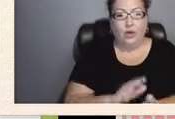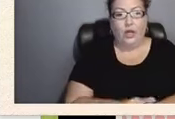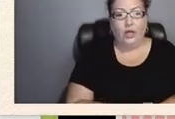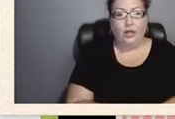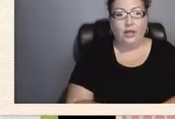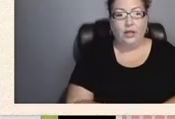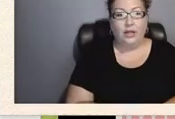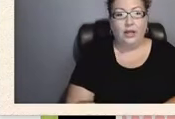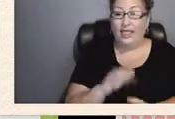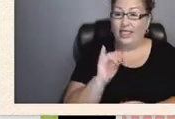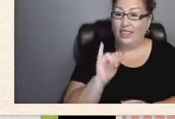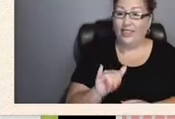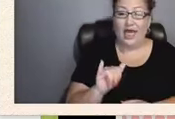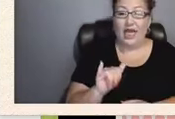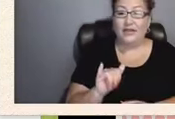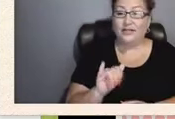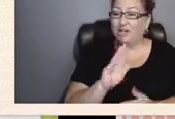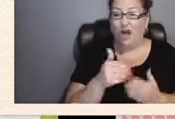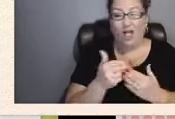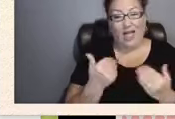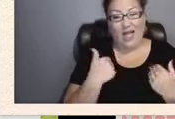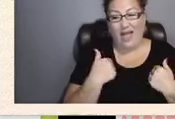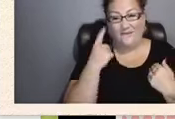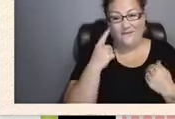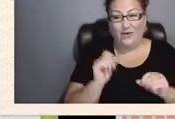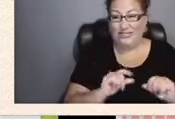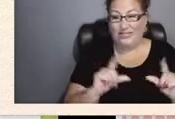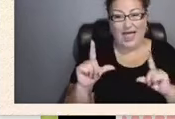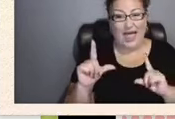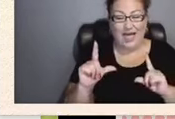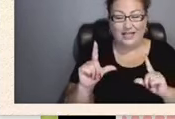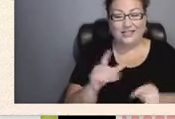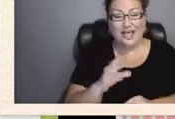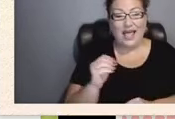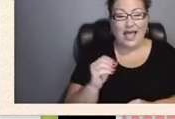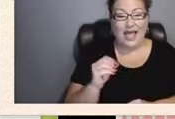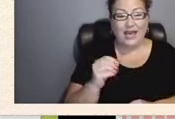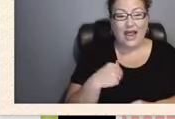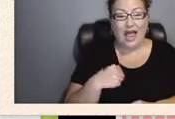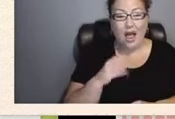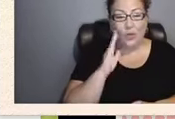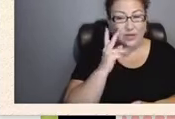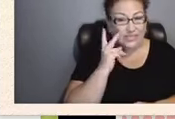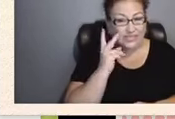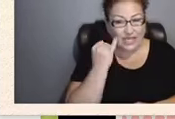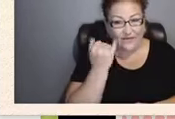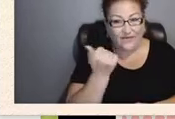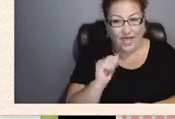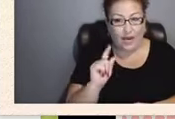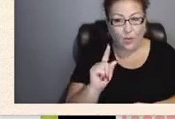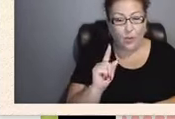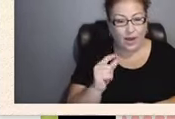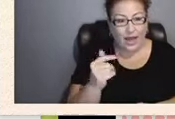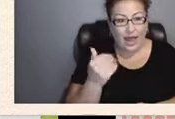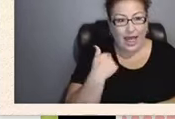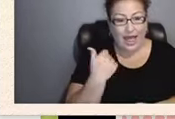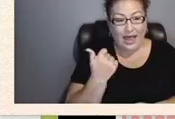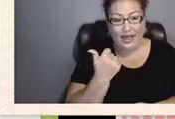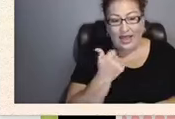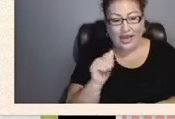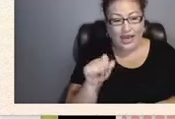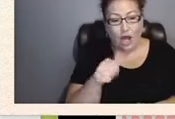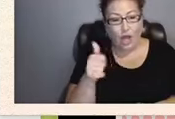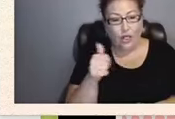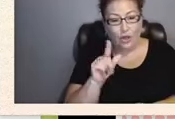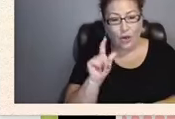that is all I have for slides, and I'm just going to see if anyone had any other